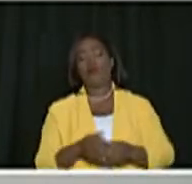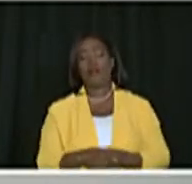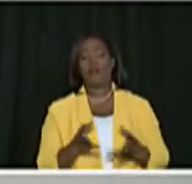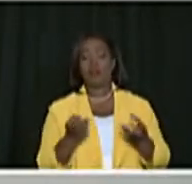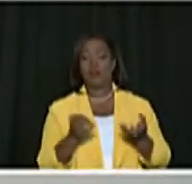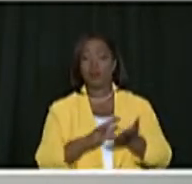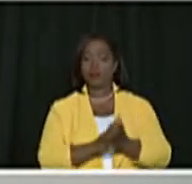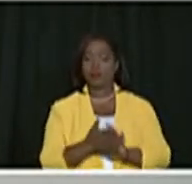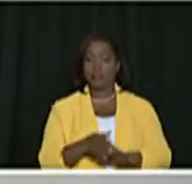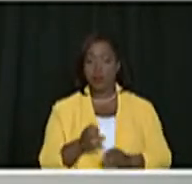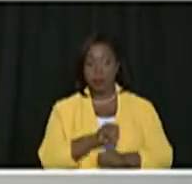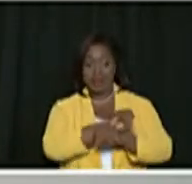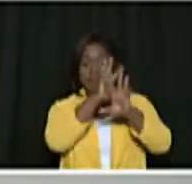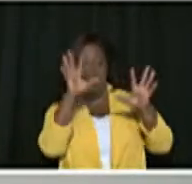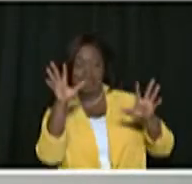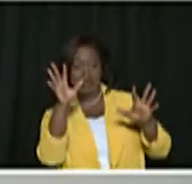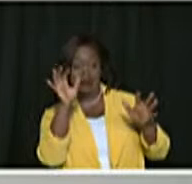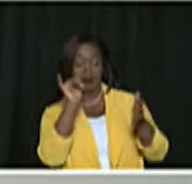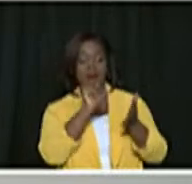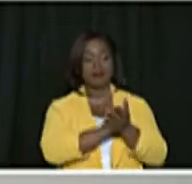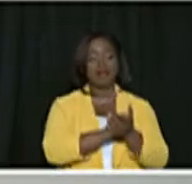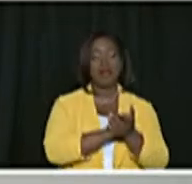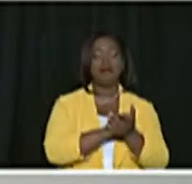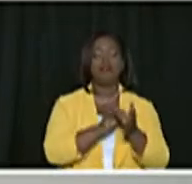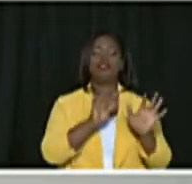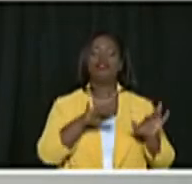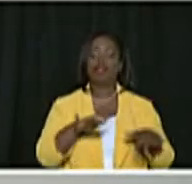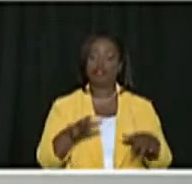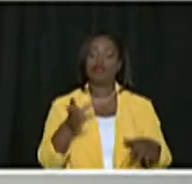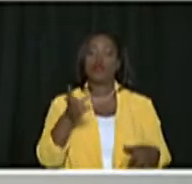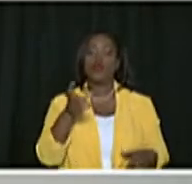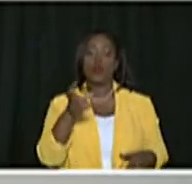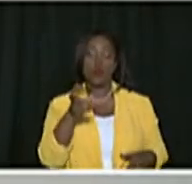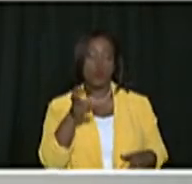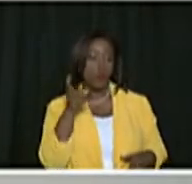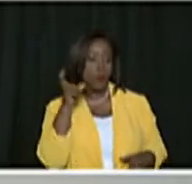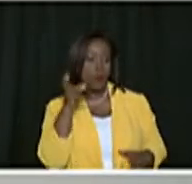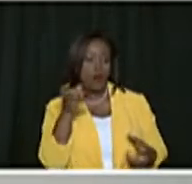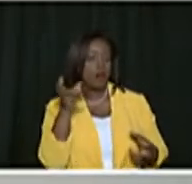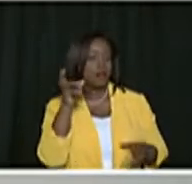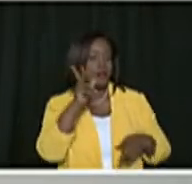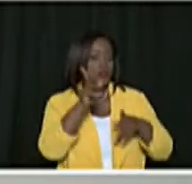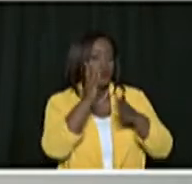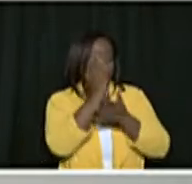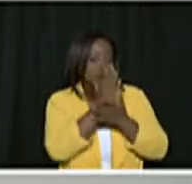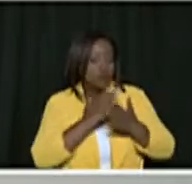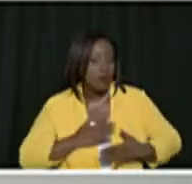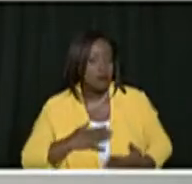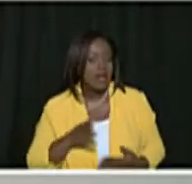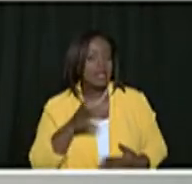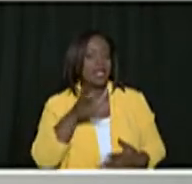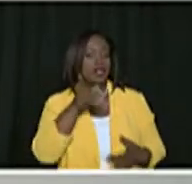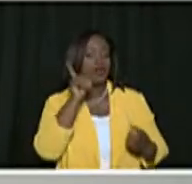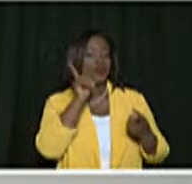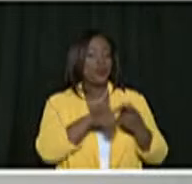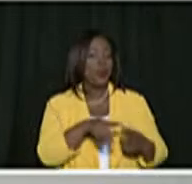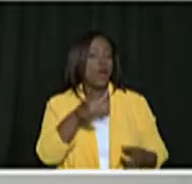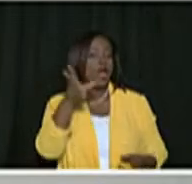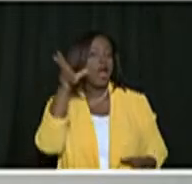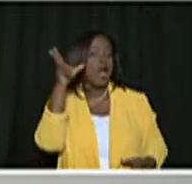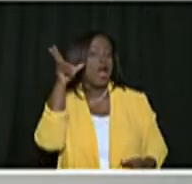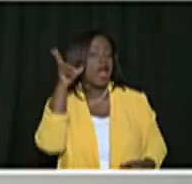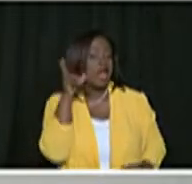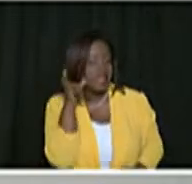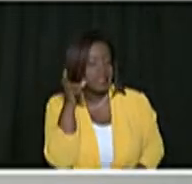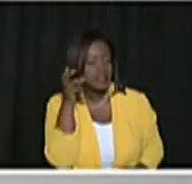that our children need to be heard. They want to be listened to. So there are many reasons, as Mr. Thompson laid out, that they may run